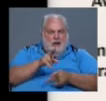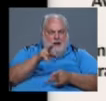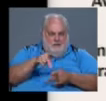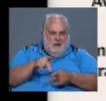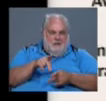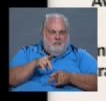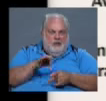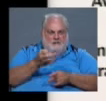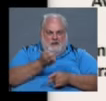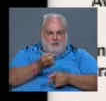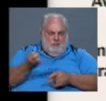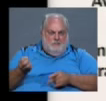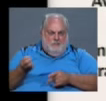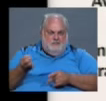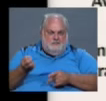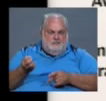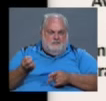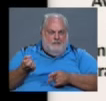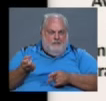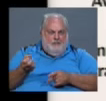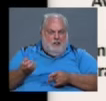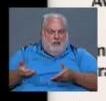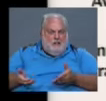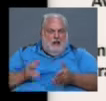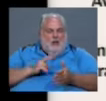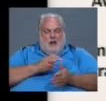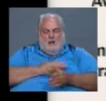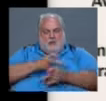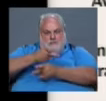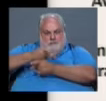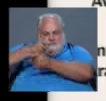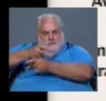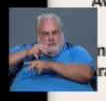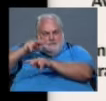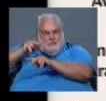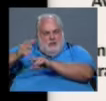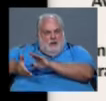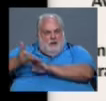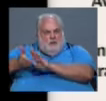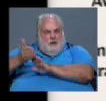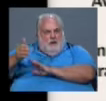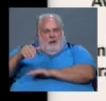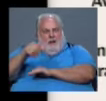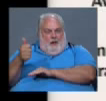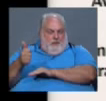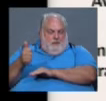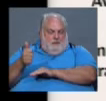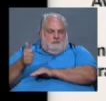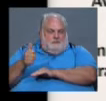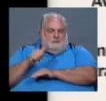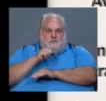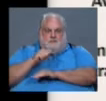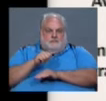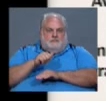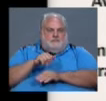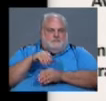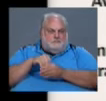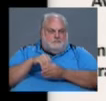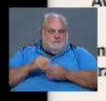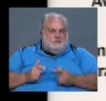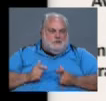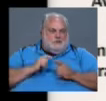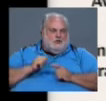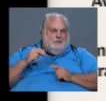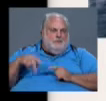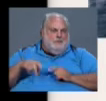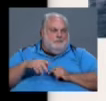equipment. So that will allow us to maintain the ship and operate like any other ship in the Navy. It just doesn't reside on board the ship. Next